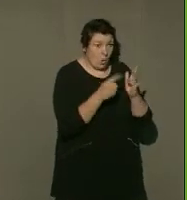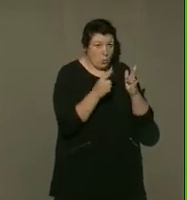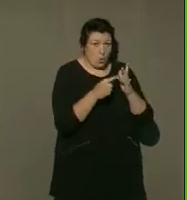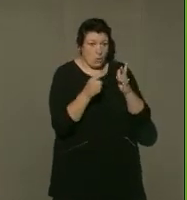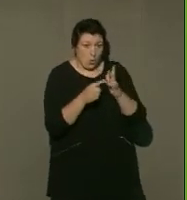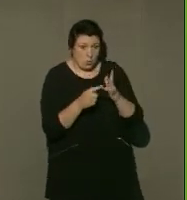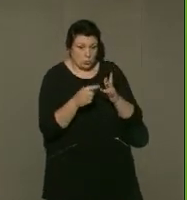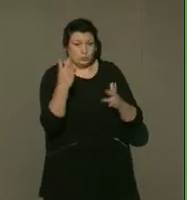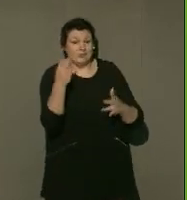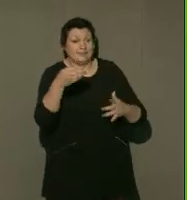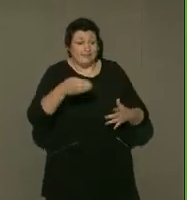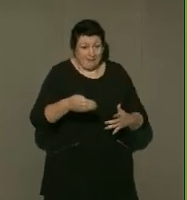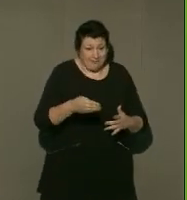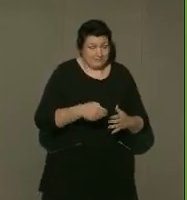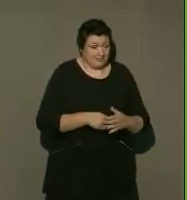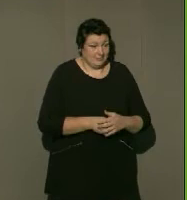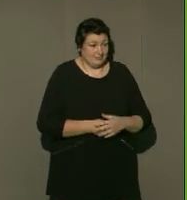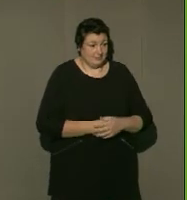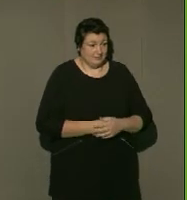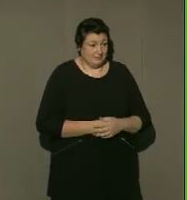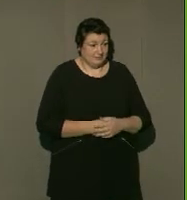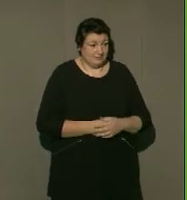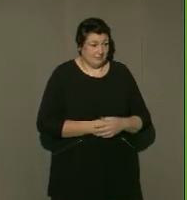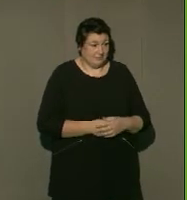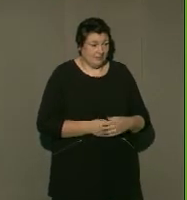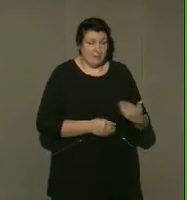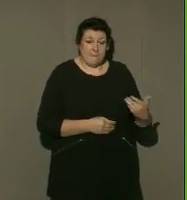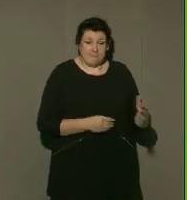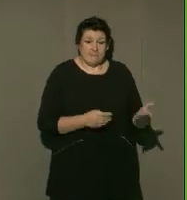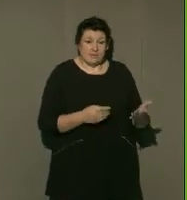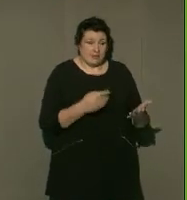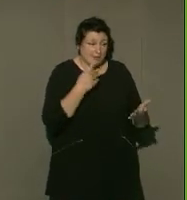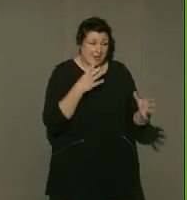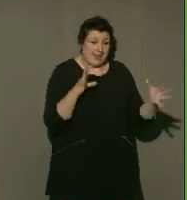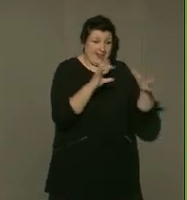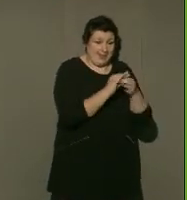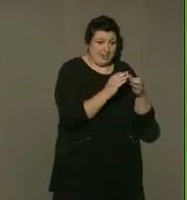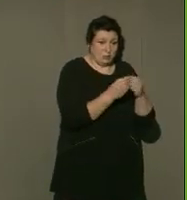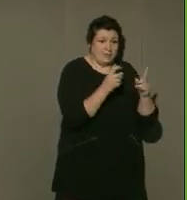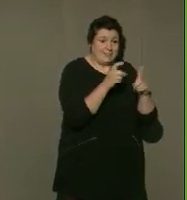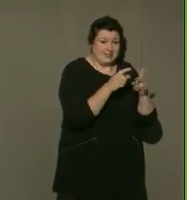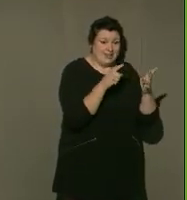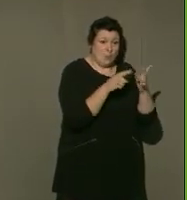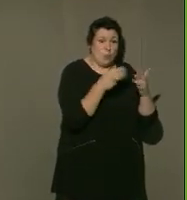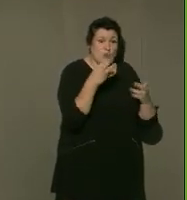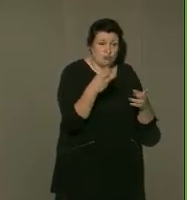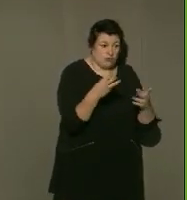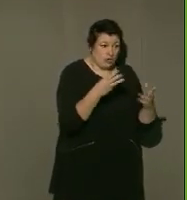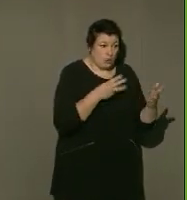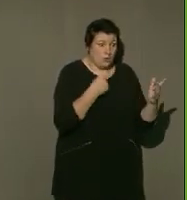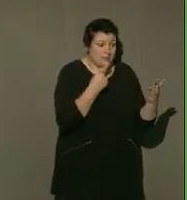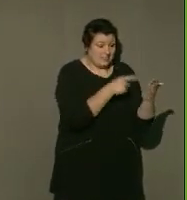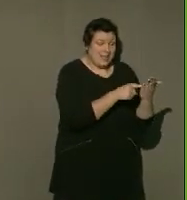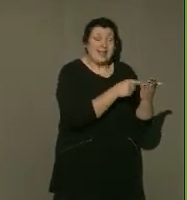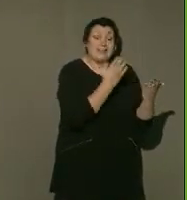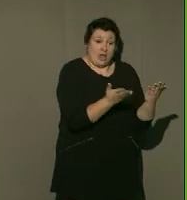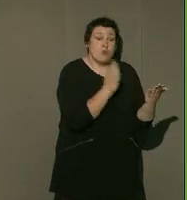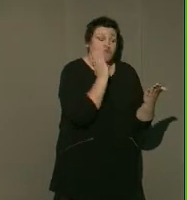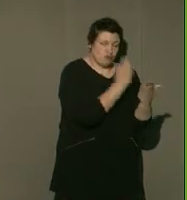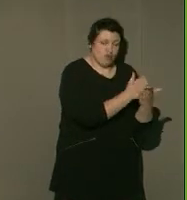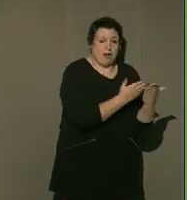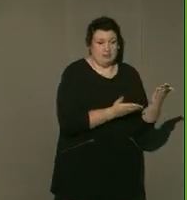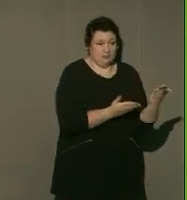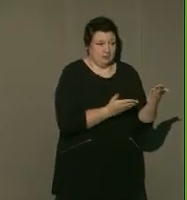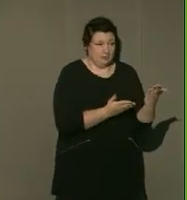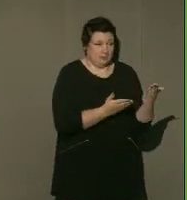00029, which has been put to motion DO3, ruled back in order. So the amendment to the SOC